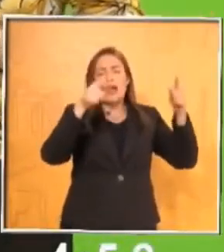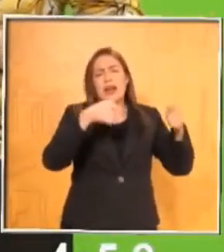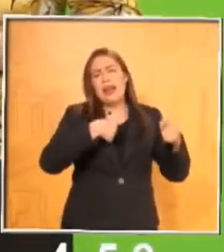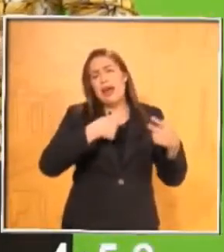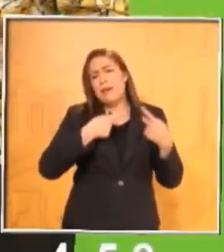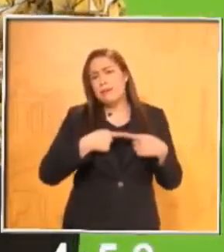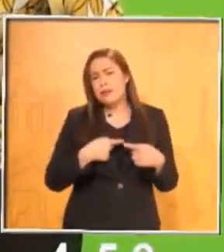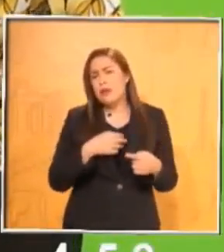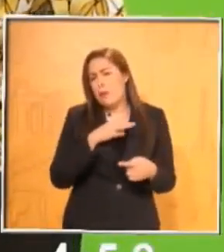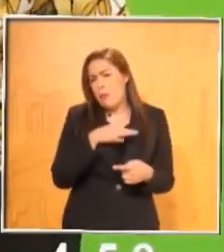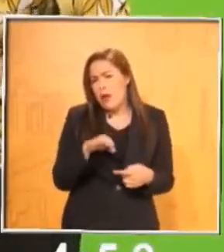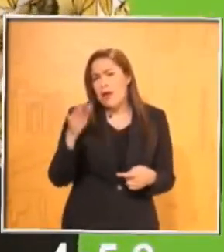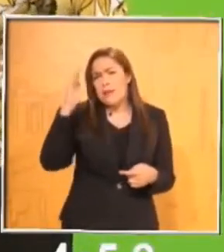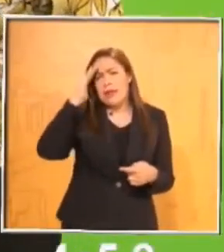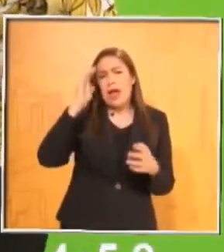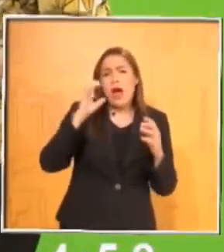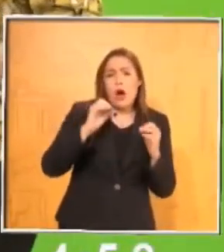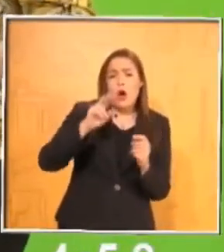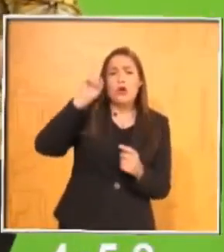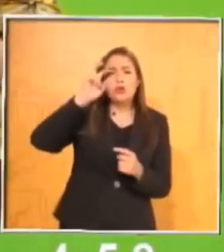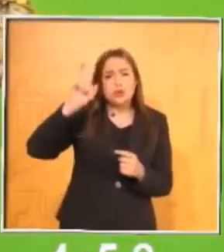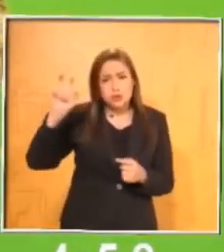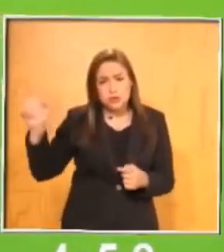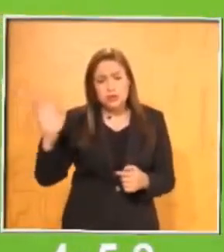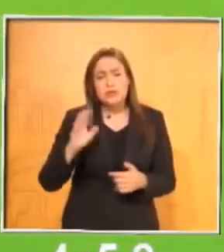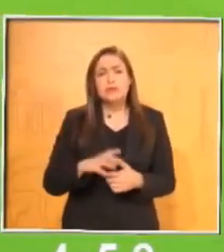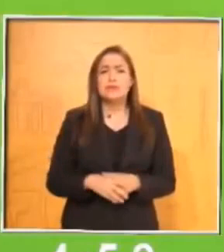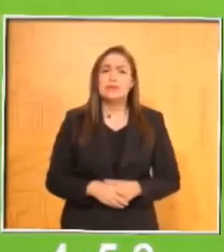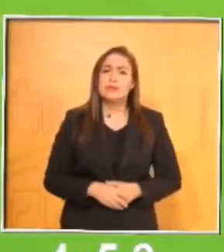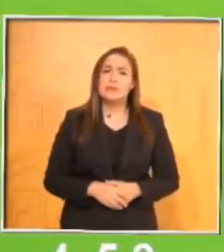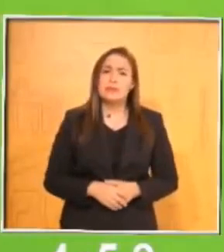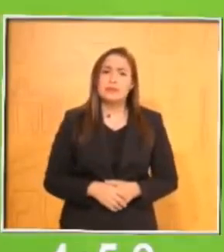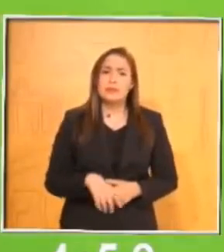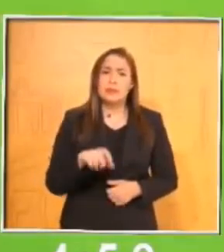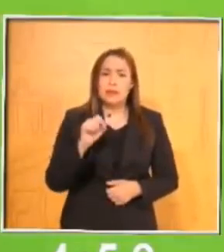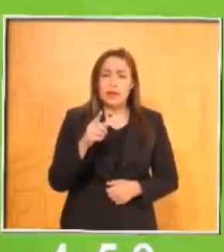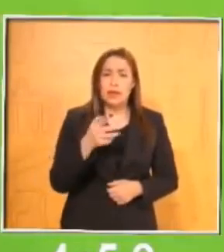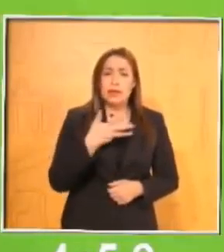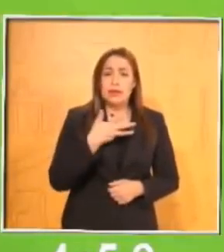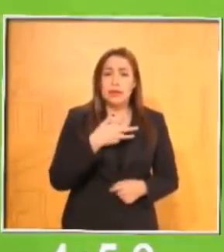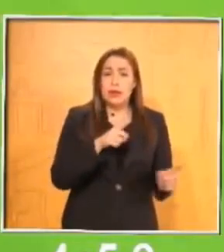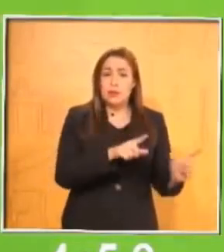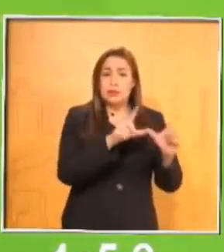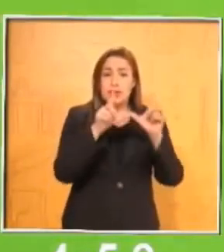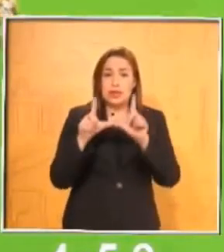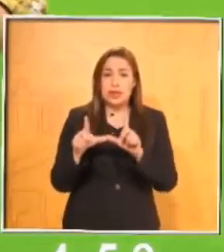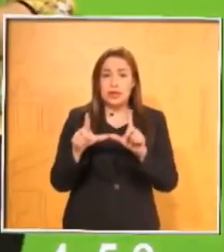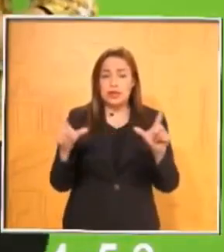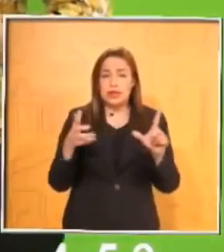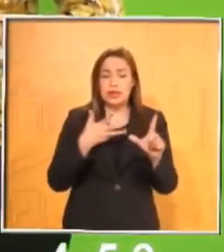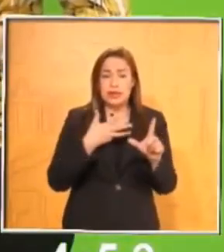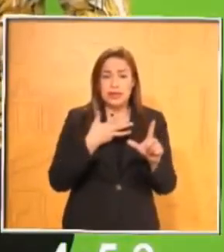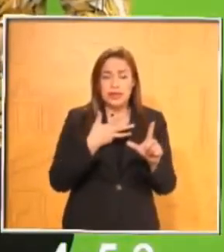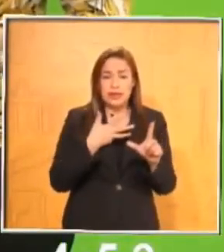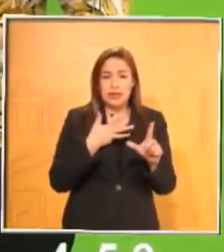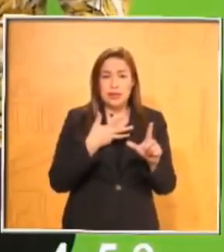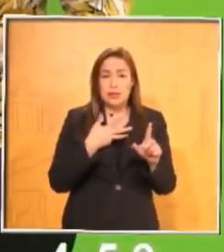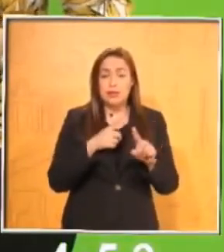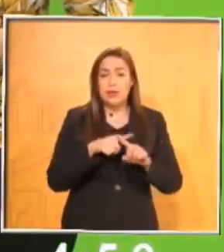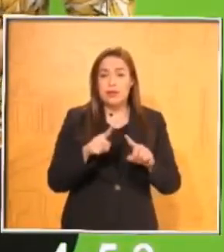the dialogue. Then we have, in this side, the characters. The main characters for